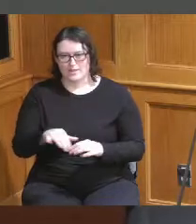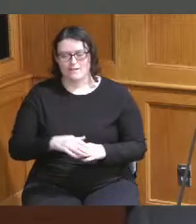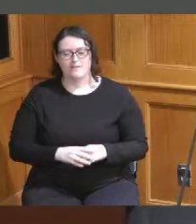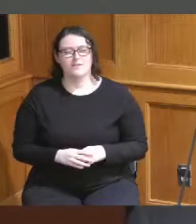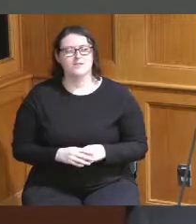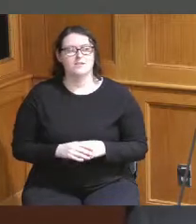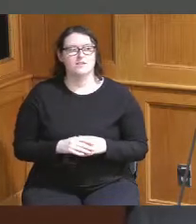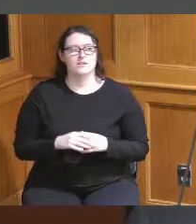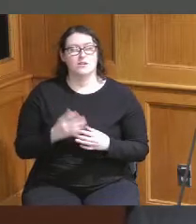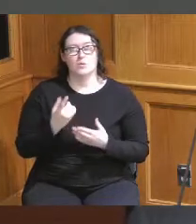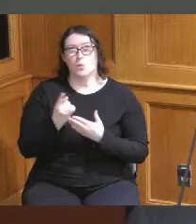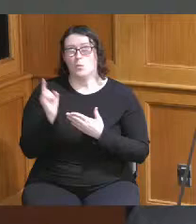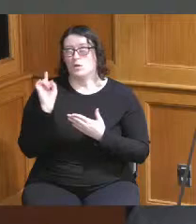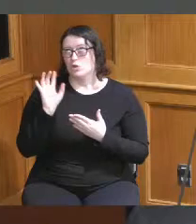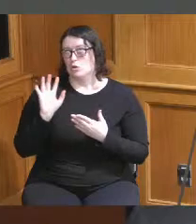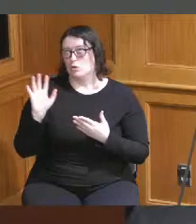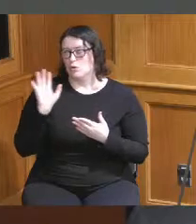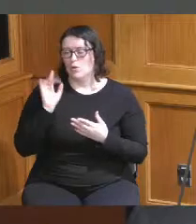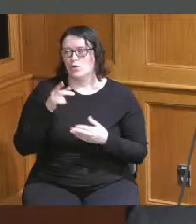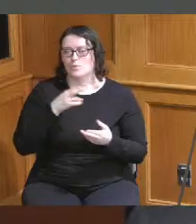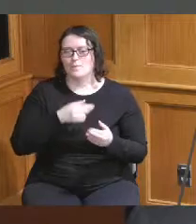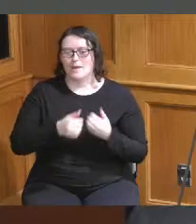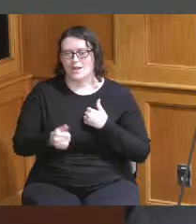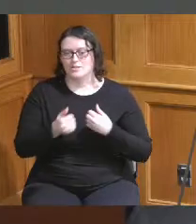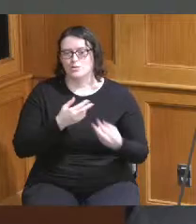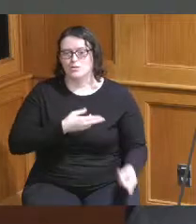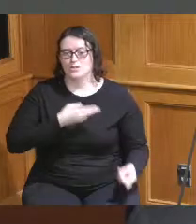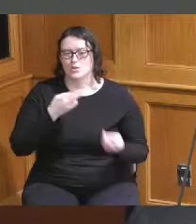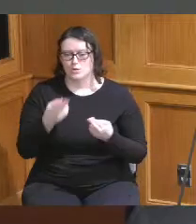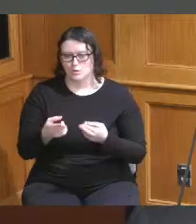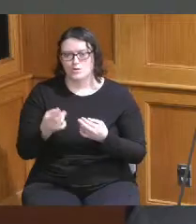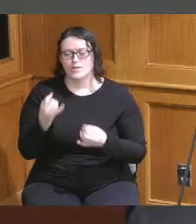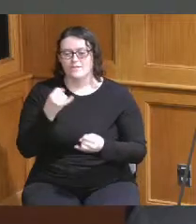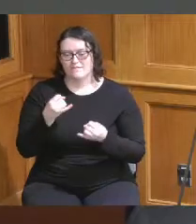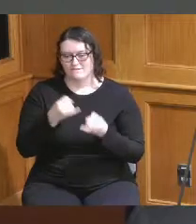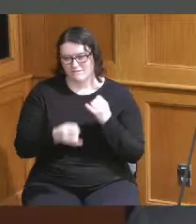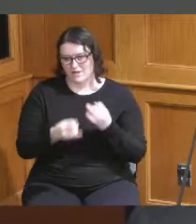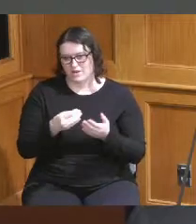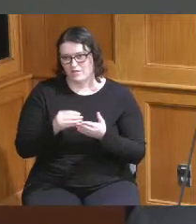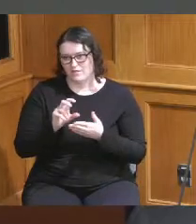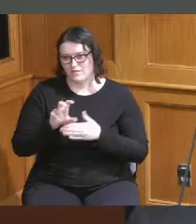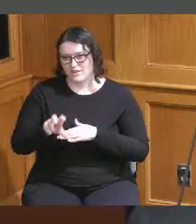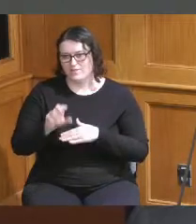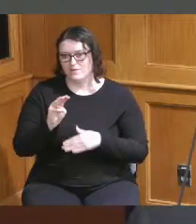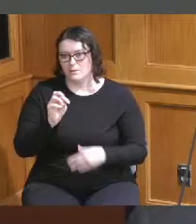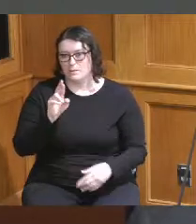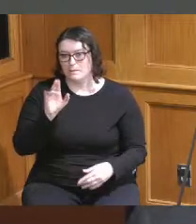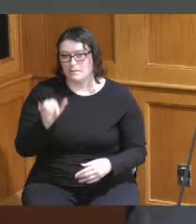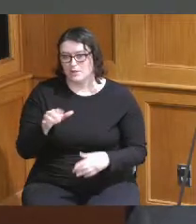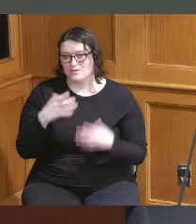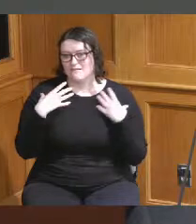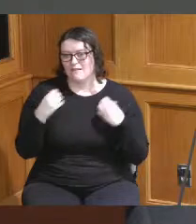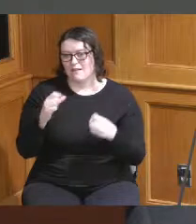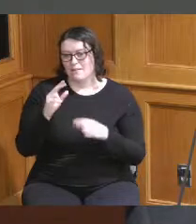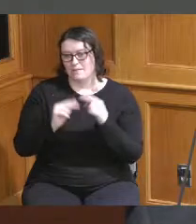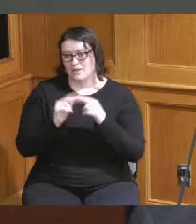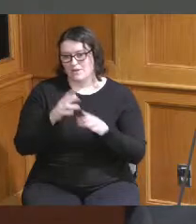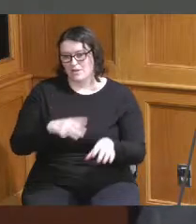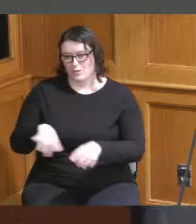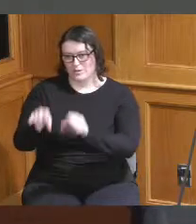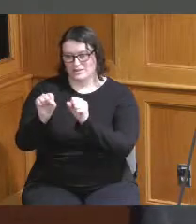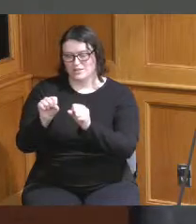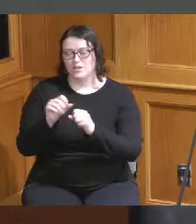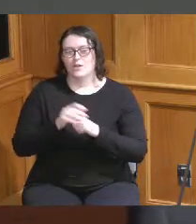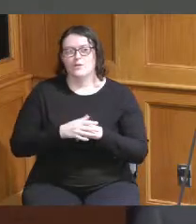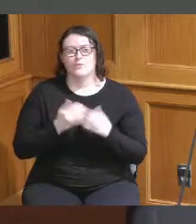a week or so ago, the board had passed a resolution putting the final funding in place for the Mercy Health Building acquisition. Right now, we're looking at